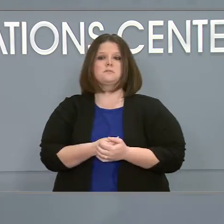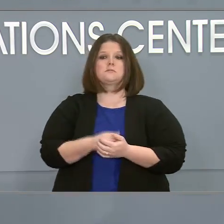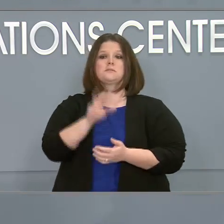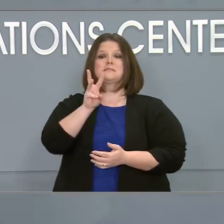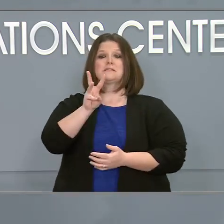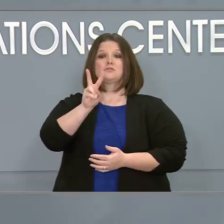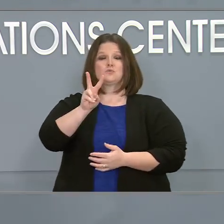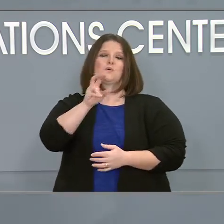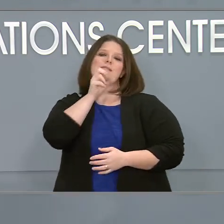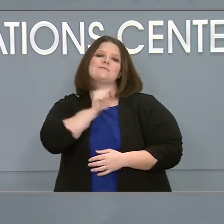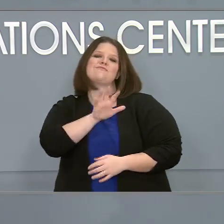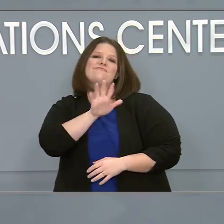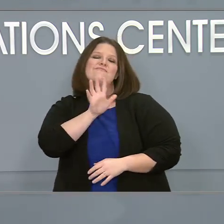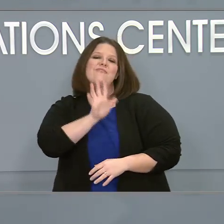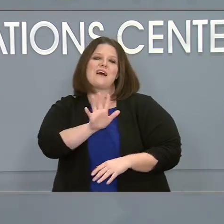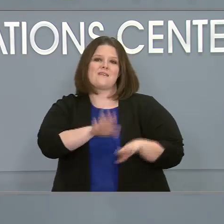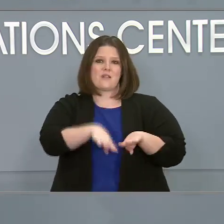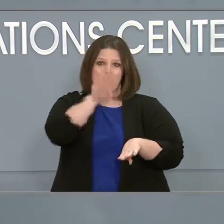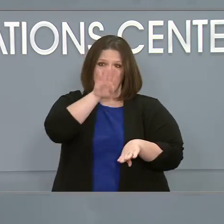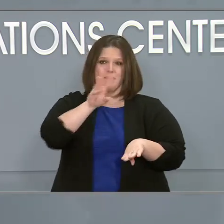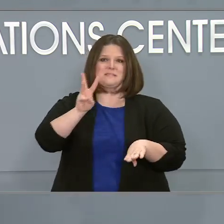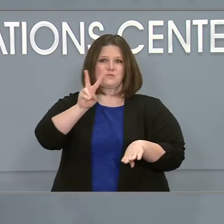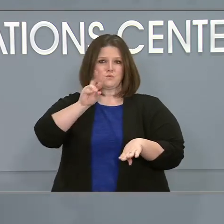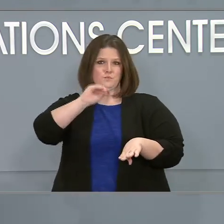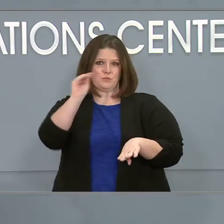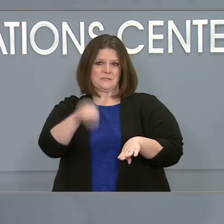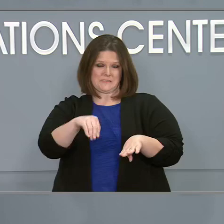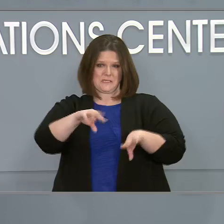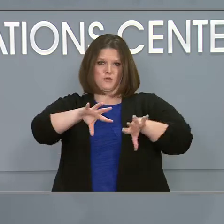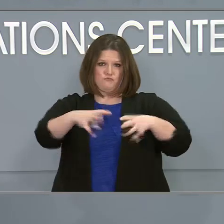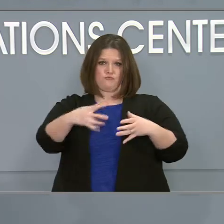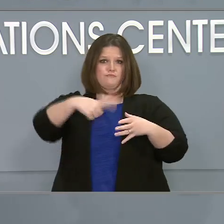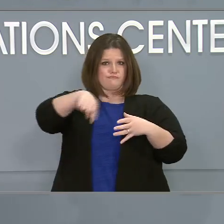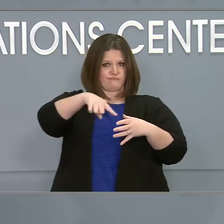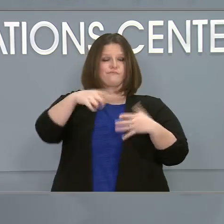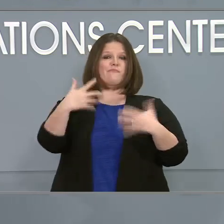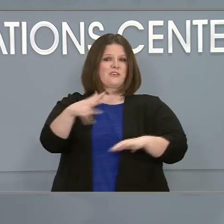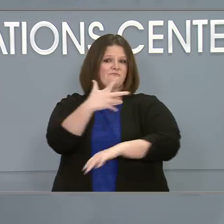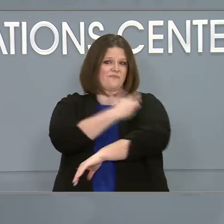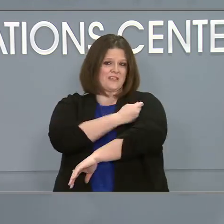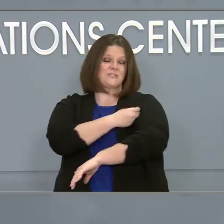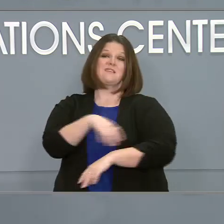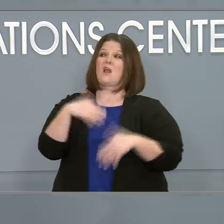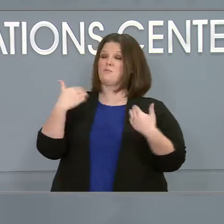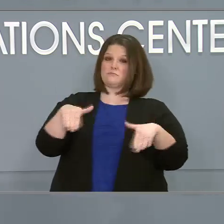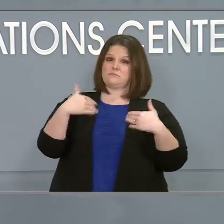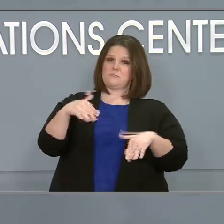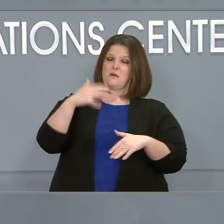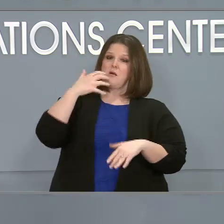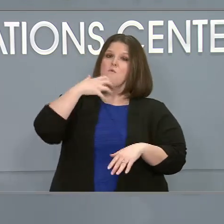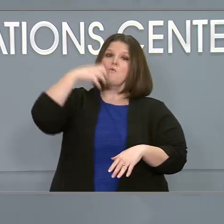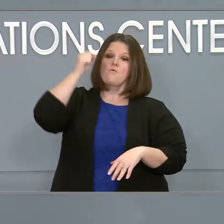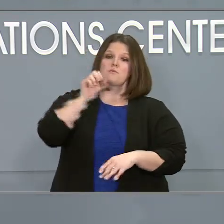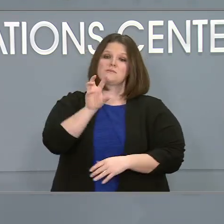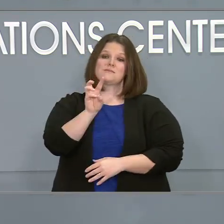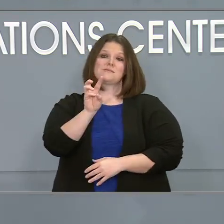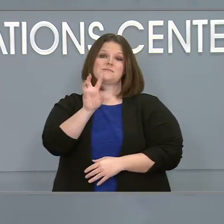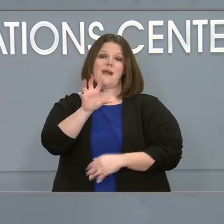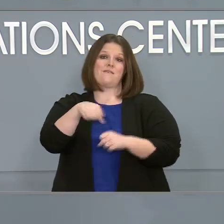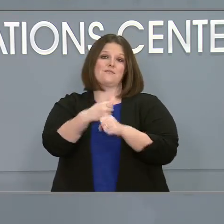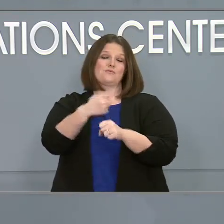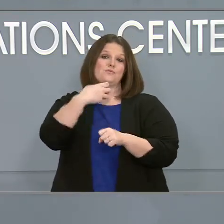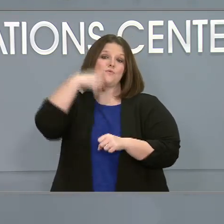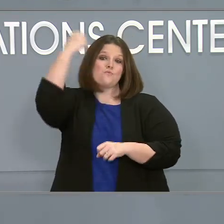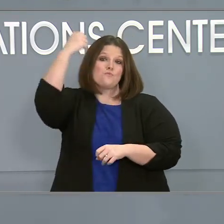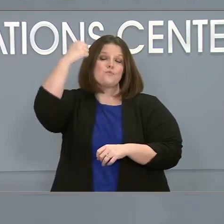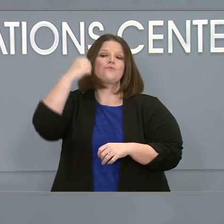a remarkable 94% of our seniors, 65 and over, have gotten at least their first dose of this miraculous